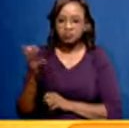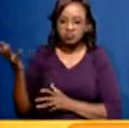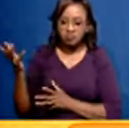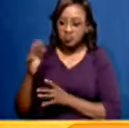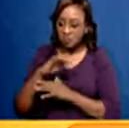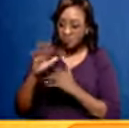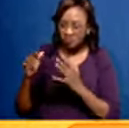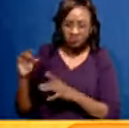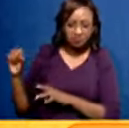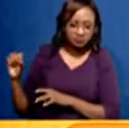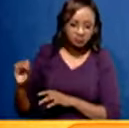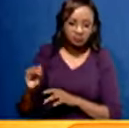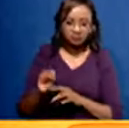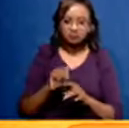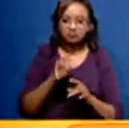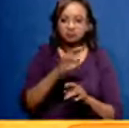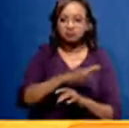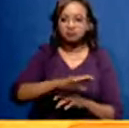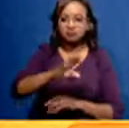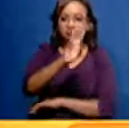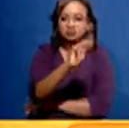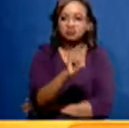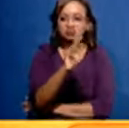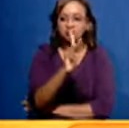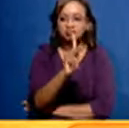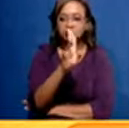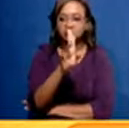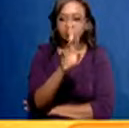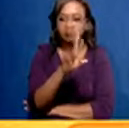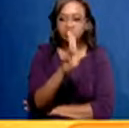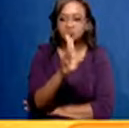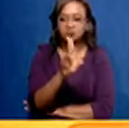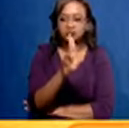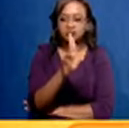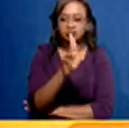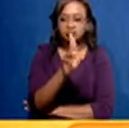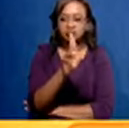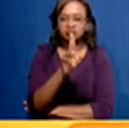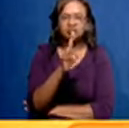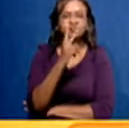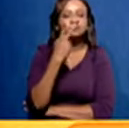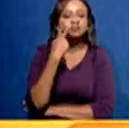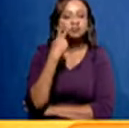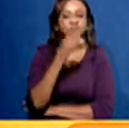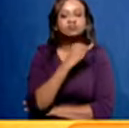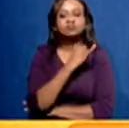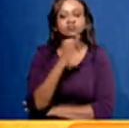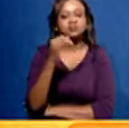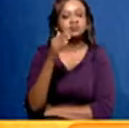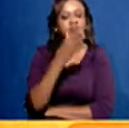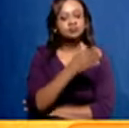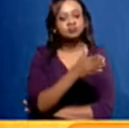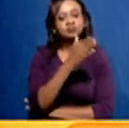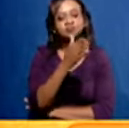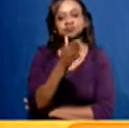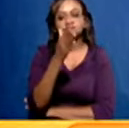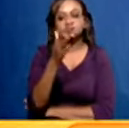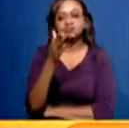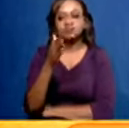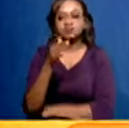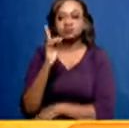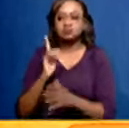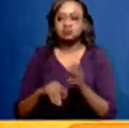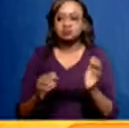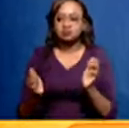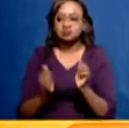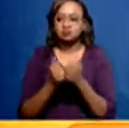Mm. And then when you walk through Mukuru, you see the reality on the ground. But you don't only see the